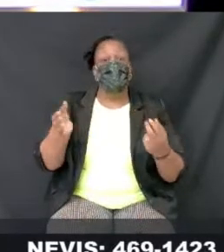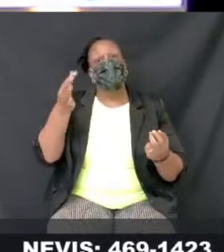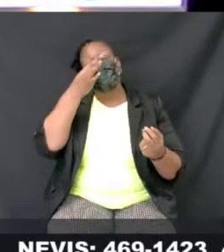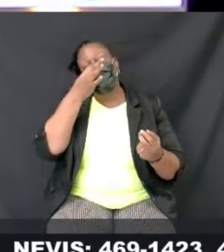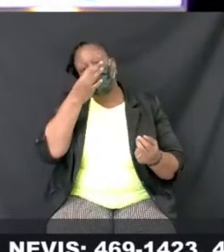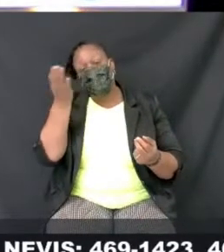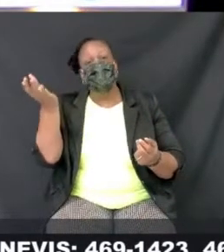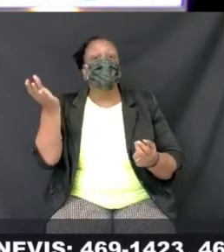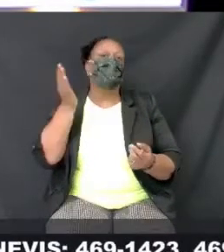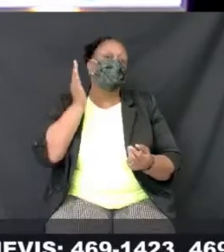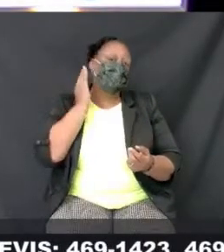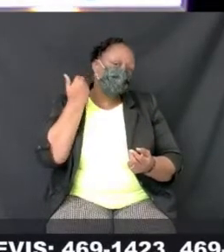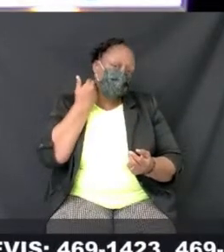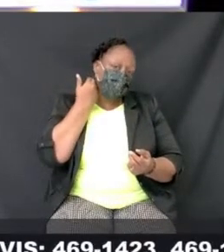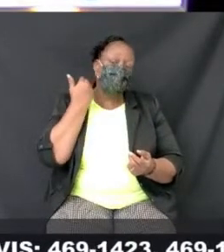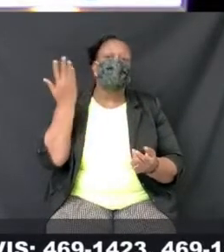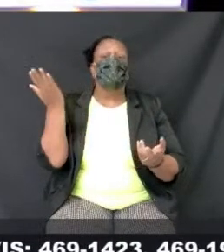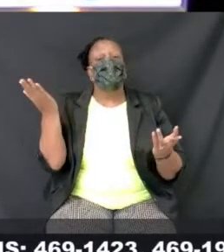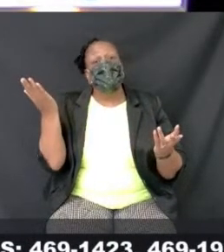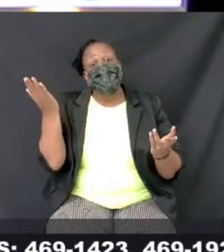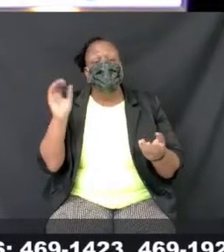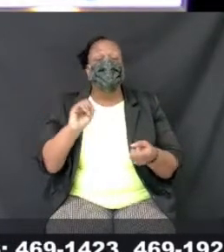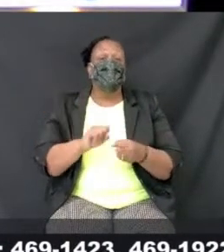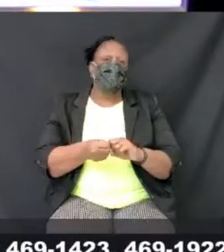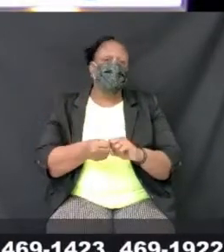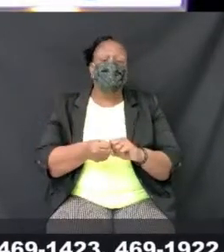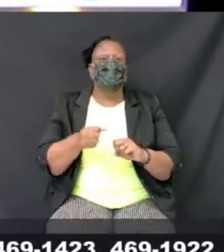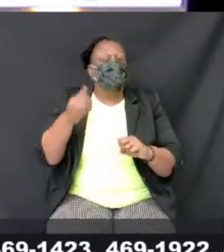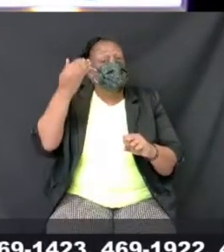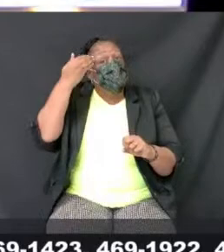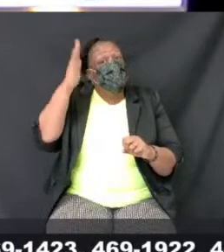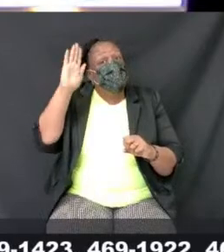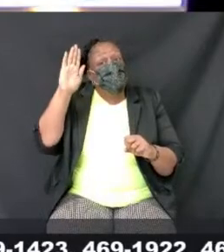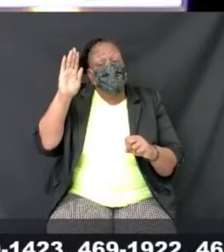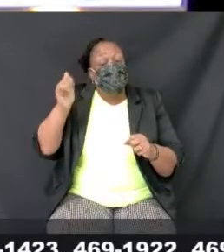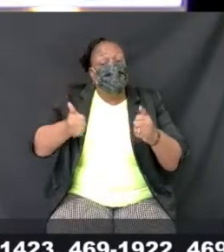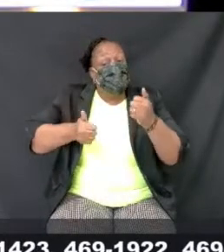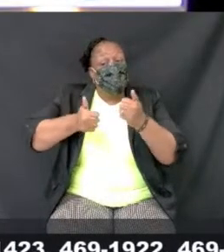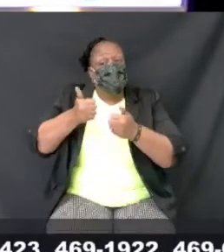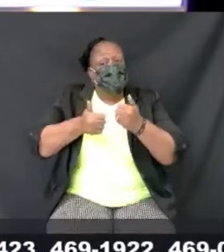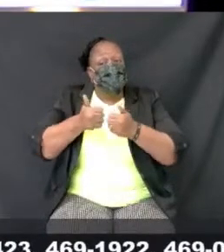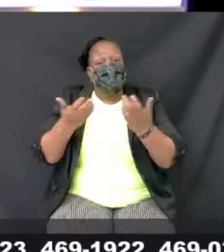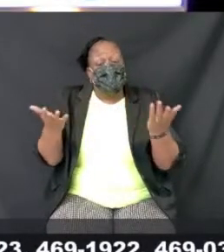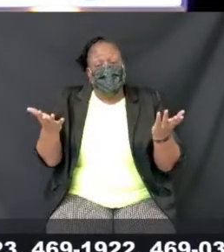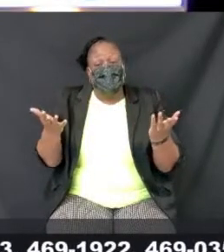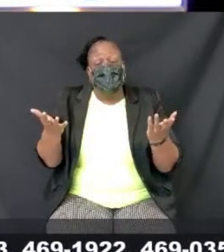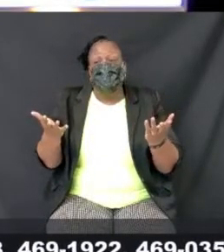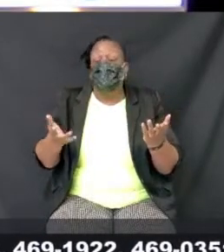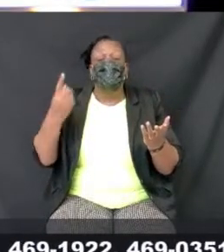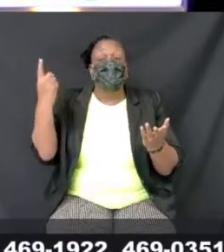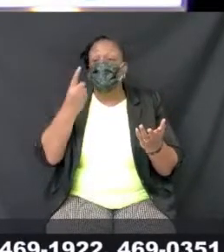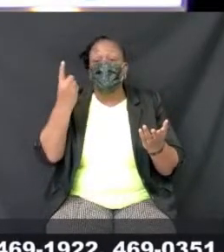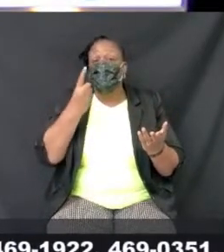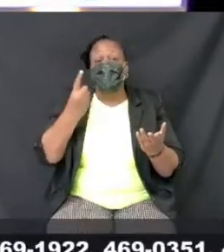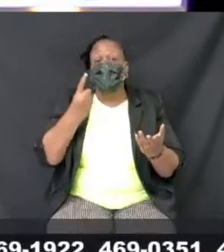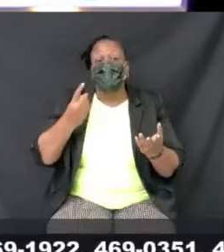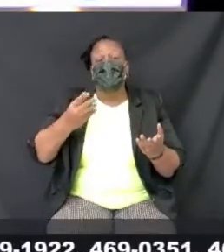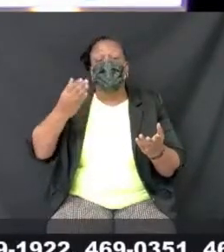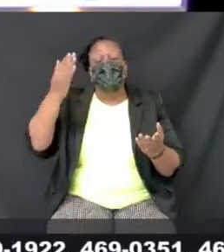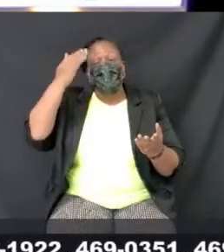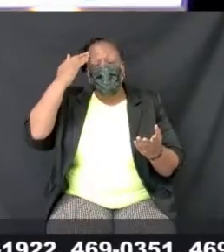are common with both of them. And so clinically, you may not be able to distinguish them. The only how you can tell is if you test the